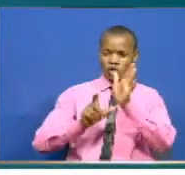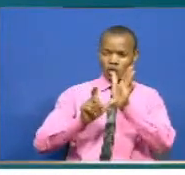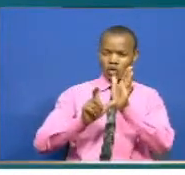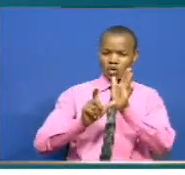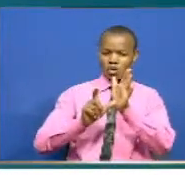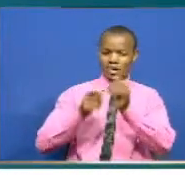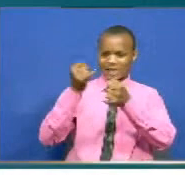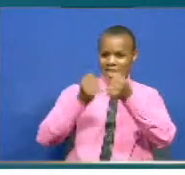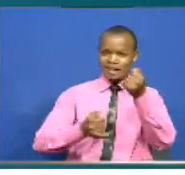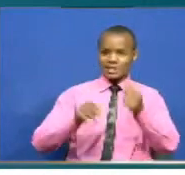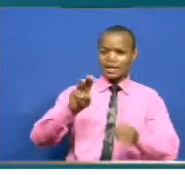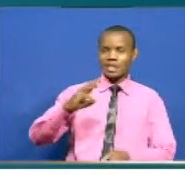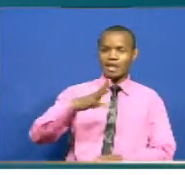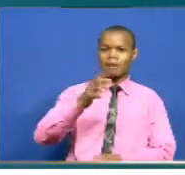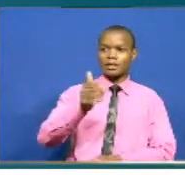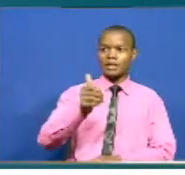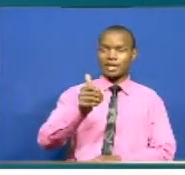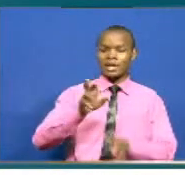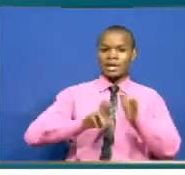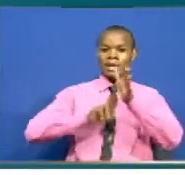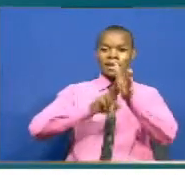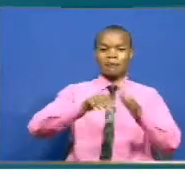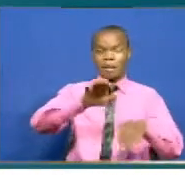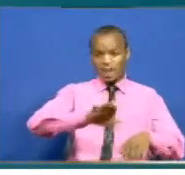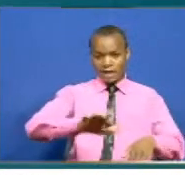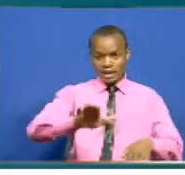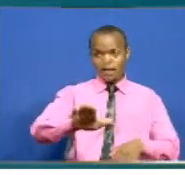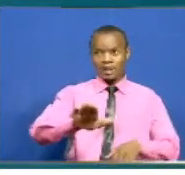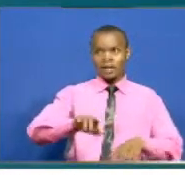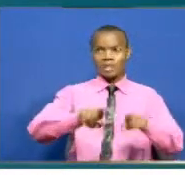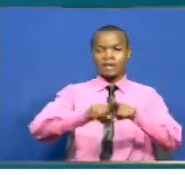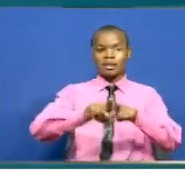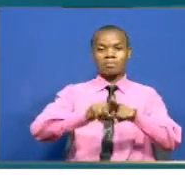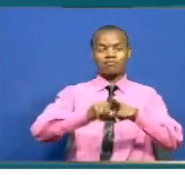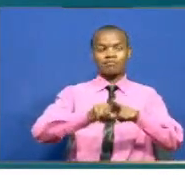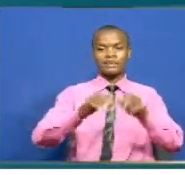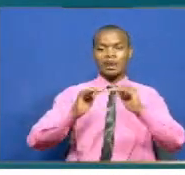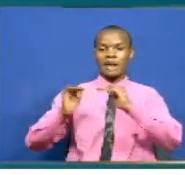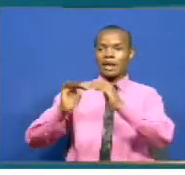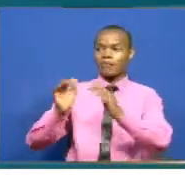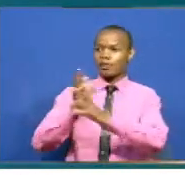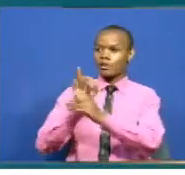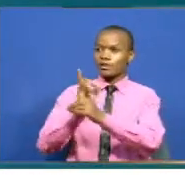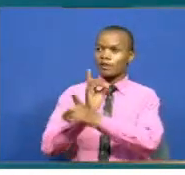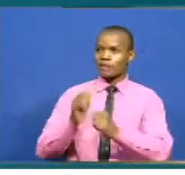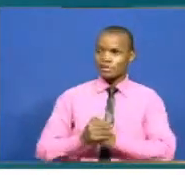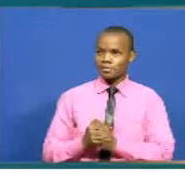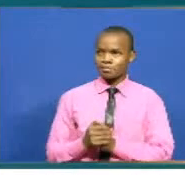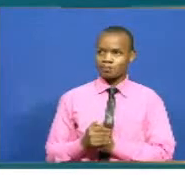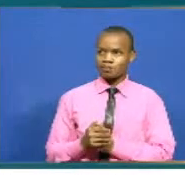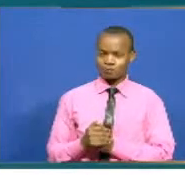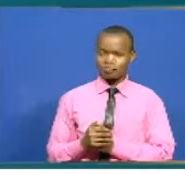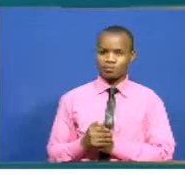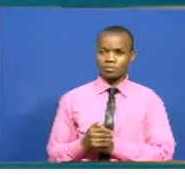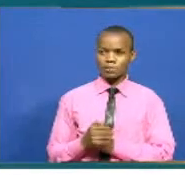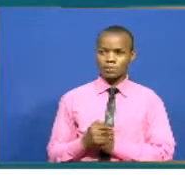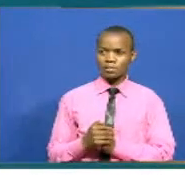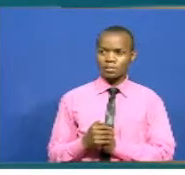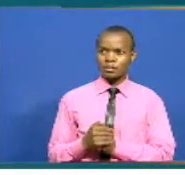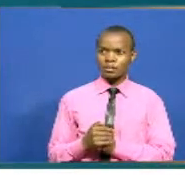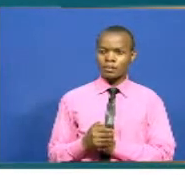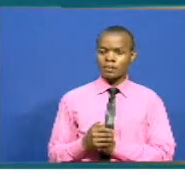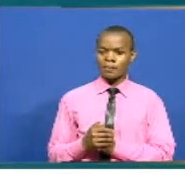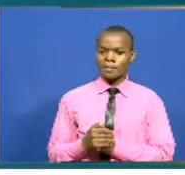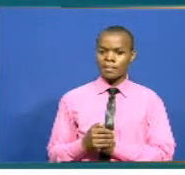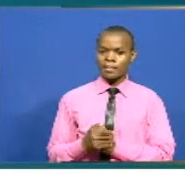particular, you know, area. And it goes through that way. So if you are gonna tell me that we need